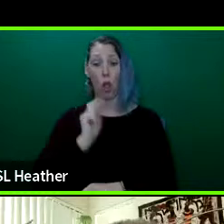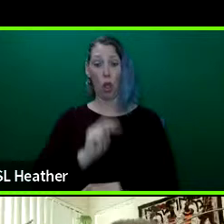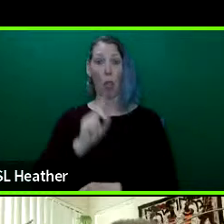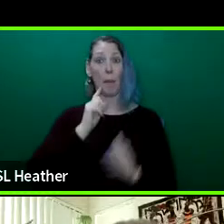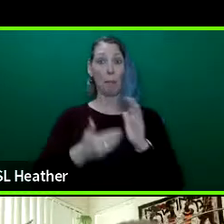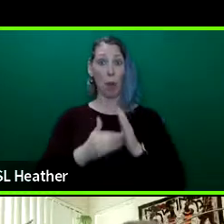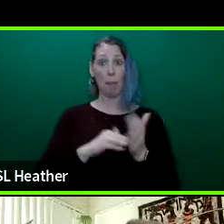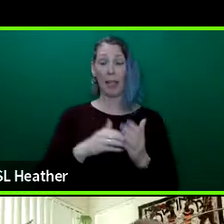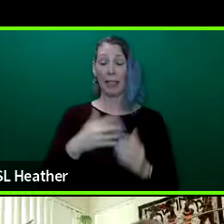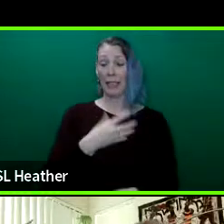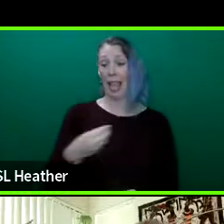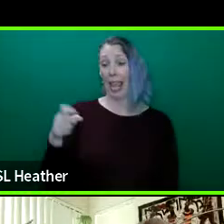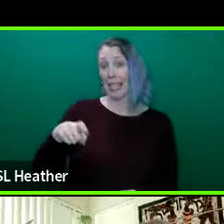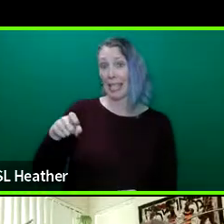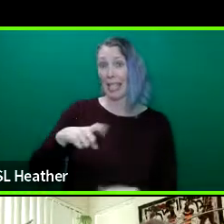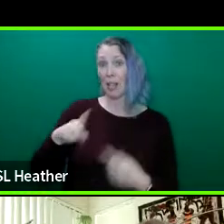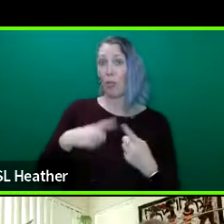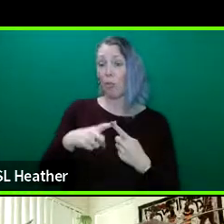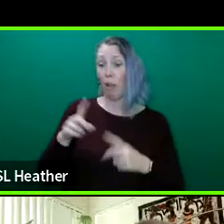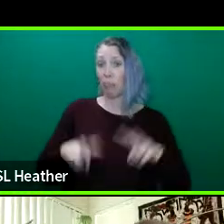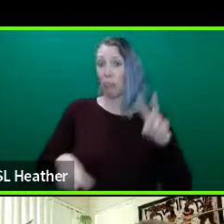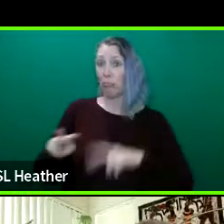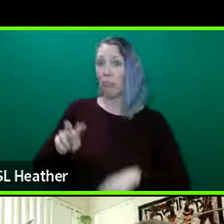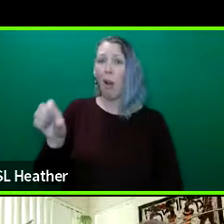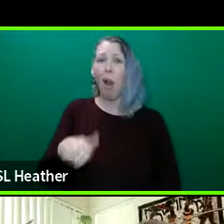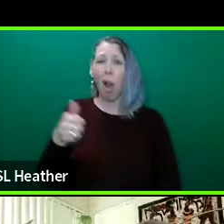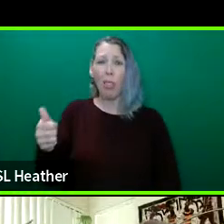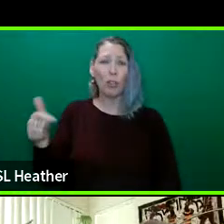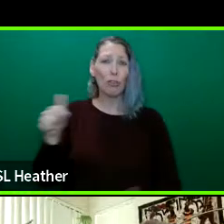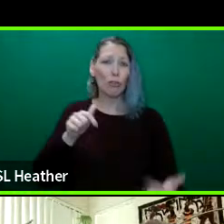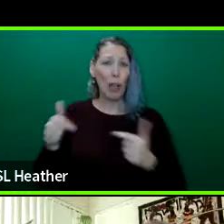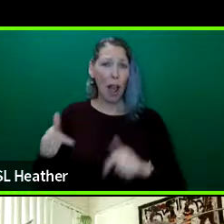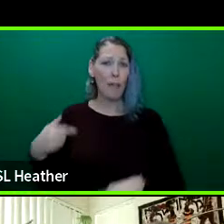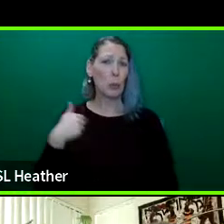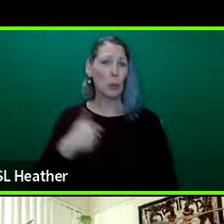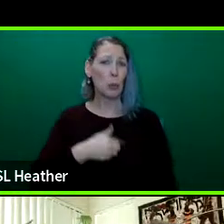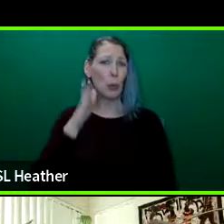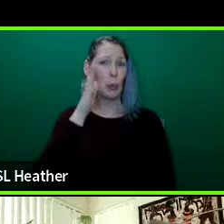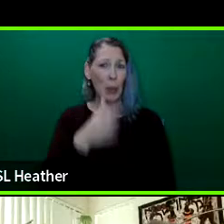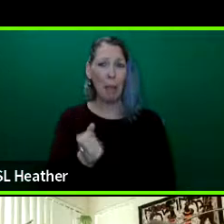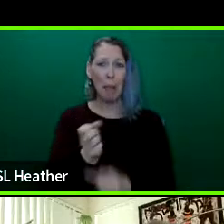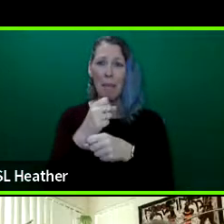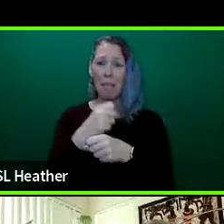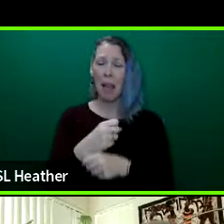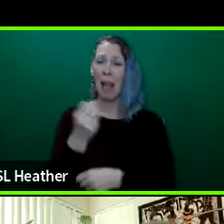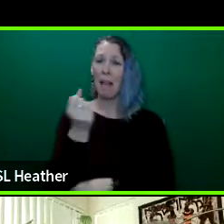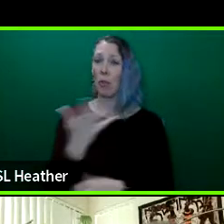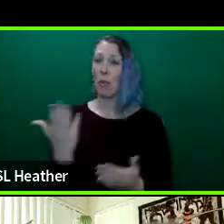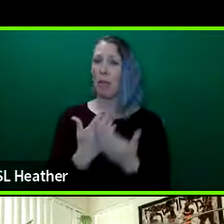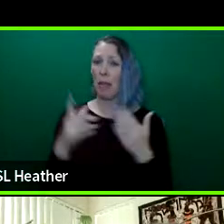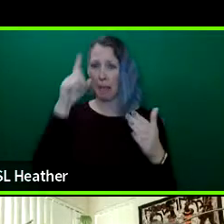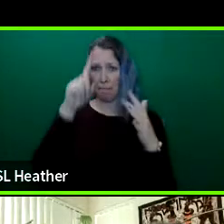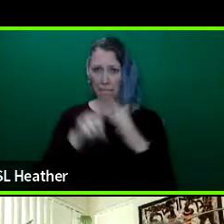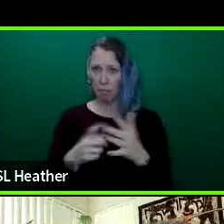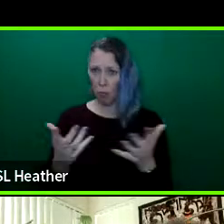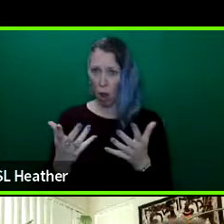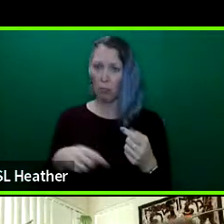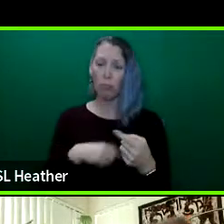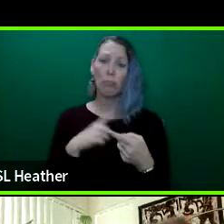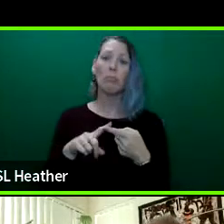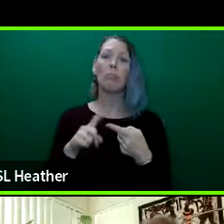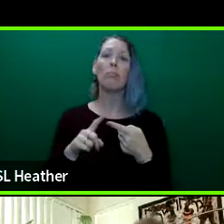need criteria, when we look at the other sort of qualitative trade-offs that we're all going to make, a couple of things come to mind for me. So those